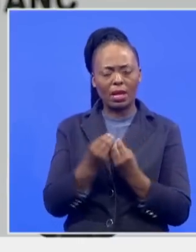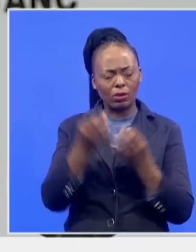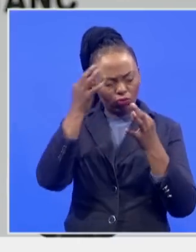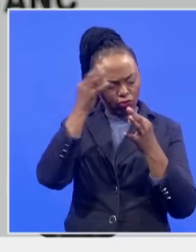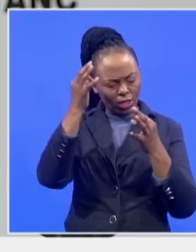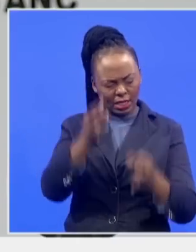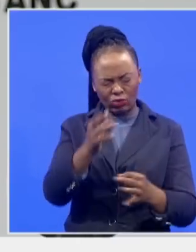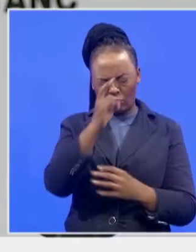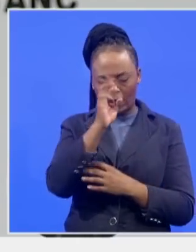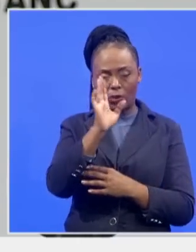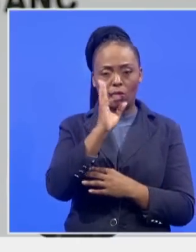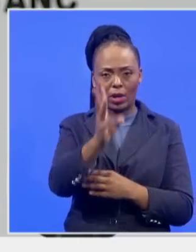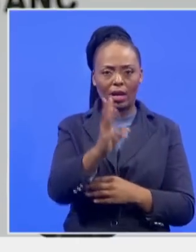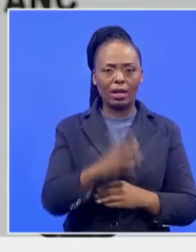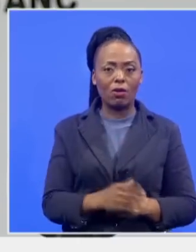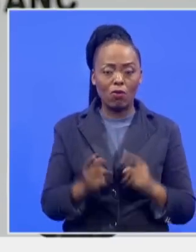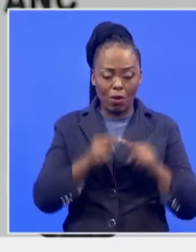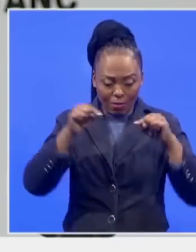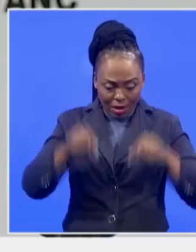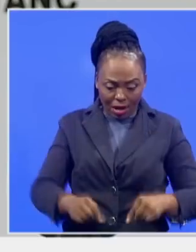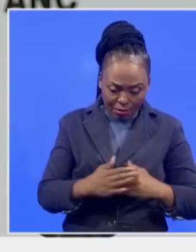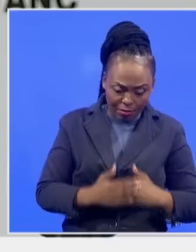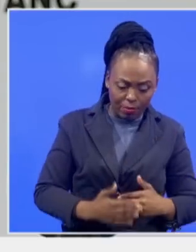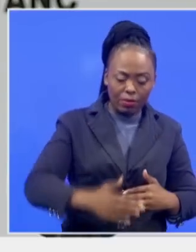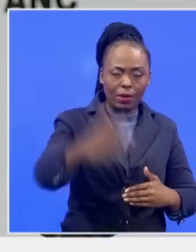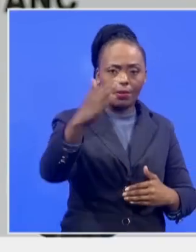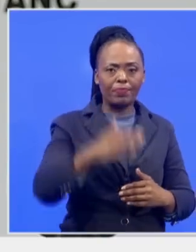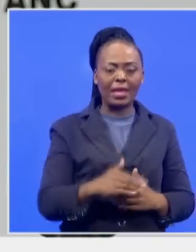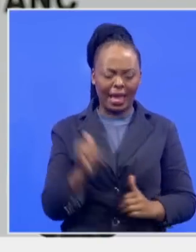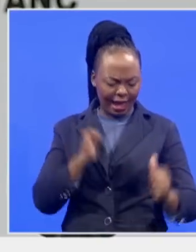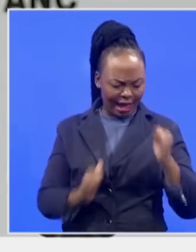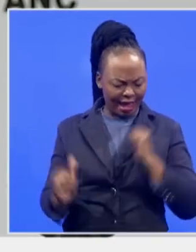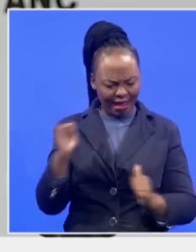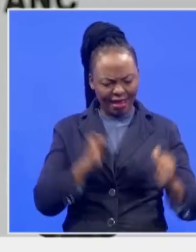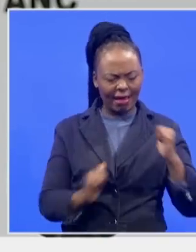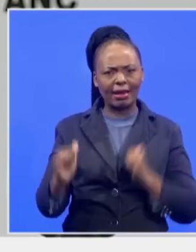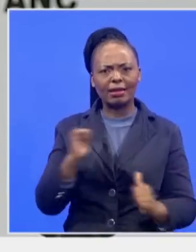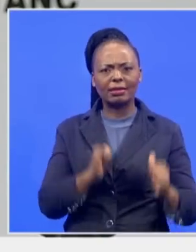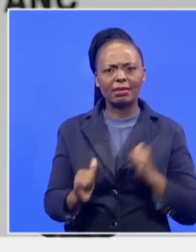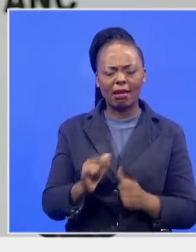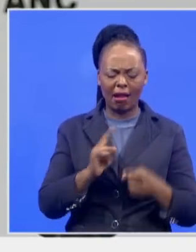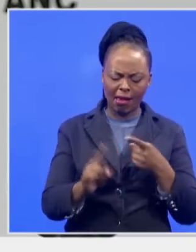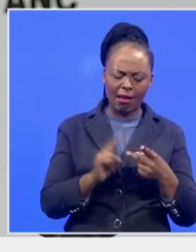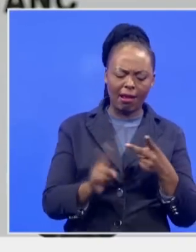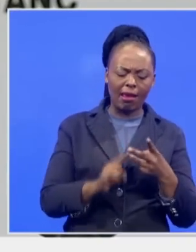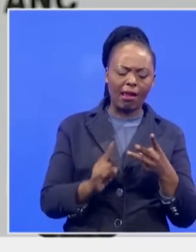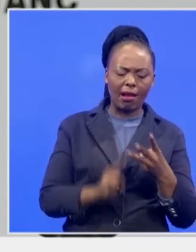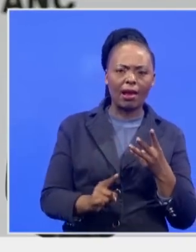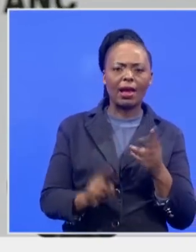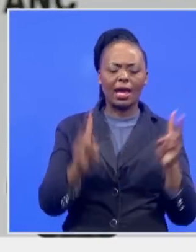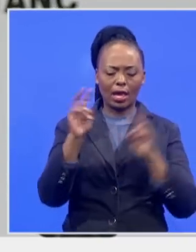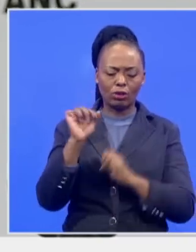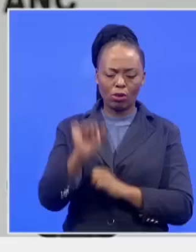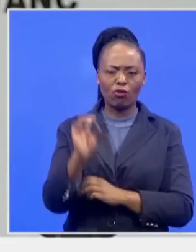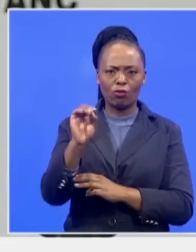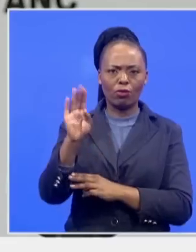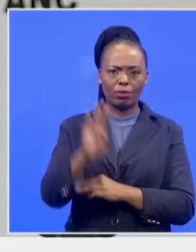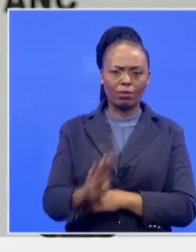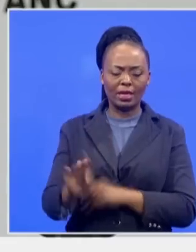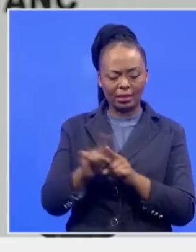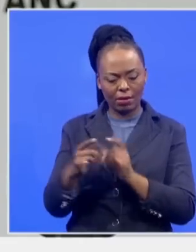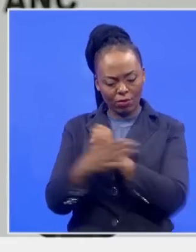now onwards, as we speak right now, we are acting on what must happen in that part of the